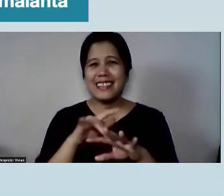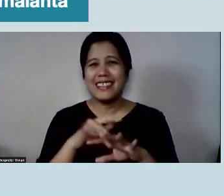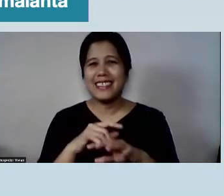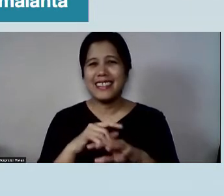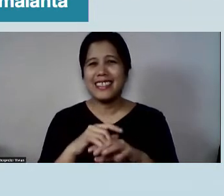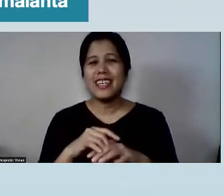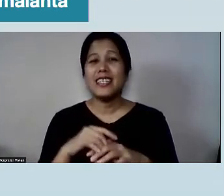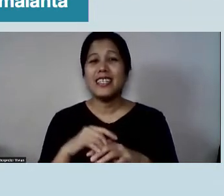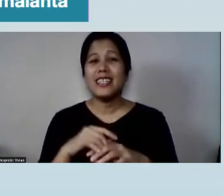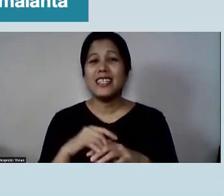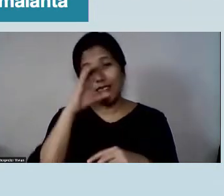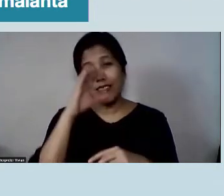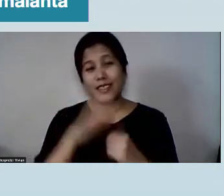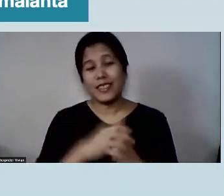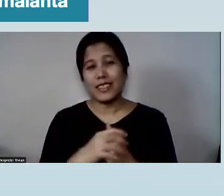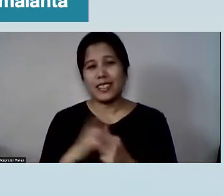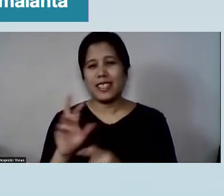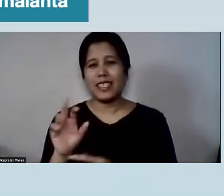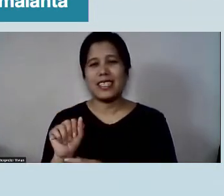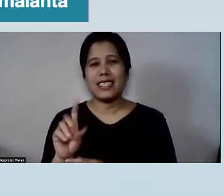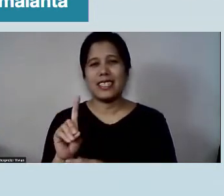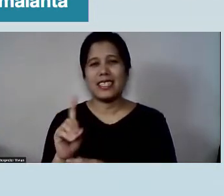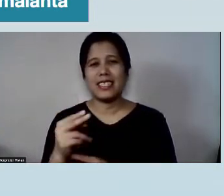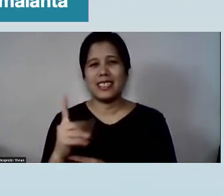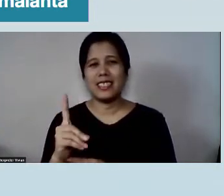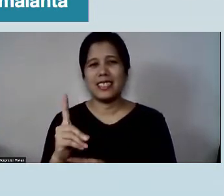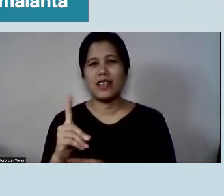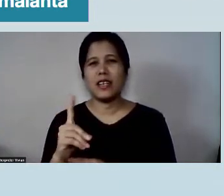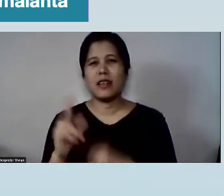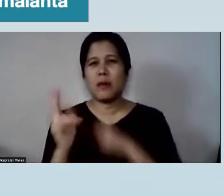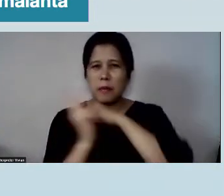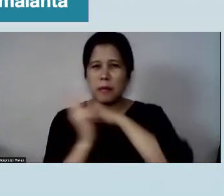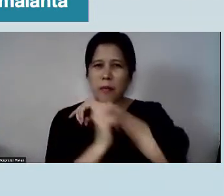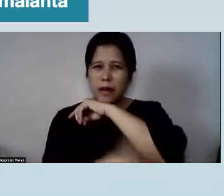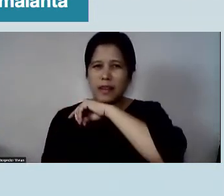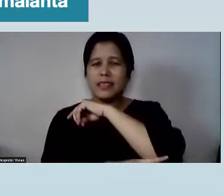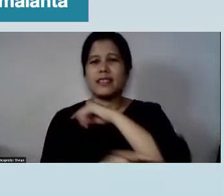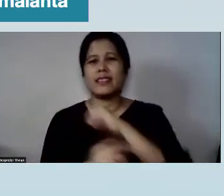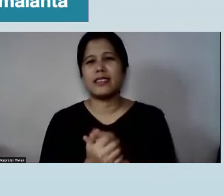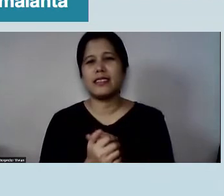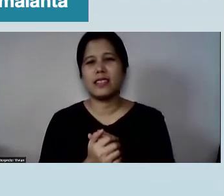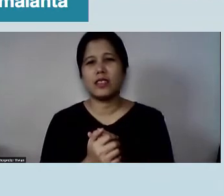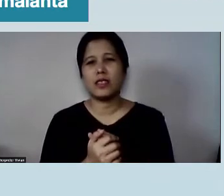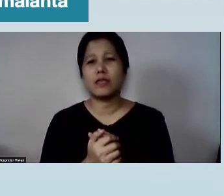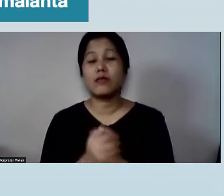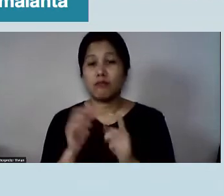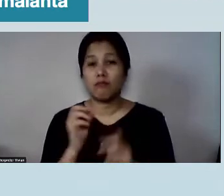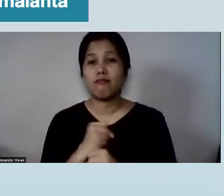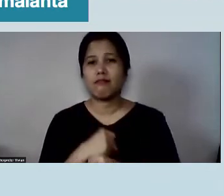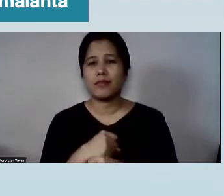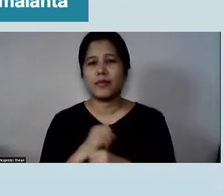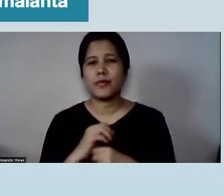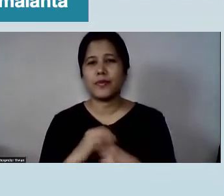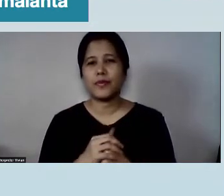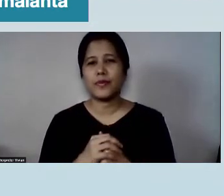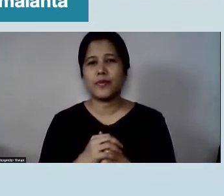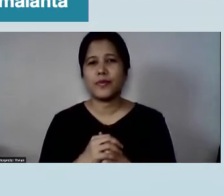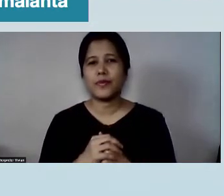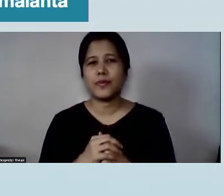with ADHD may be punished more often at home and school as adults struggle to correct their negativity.